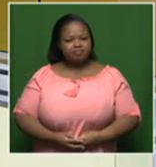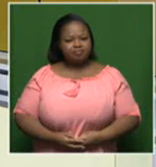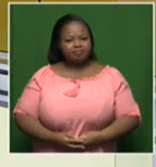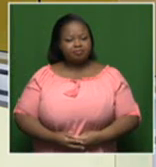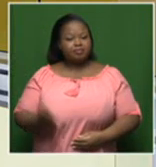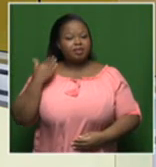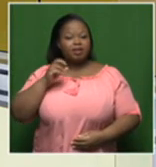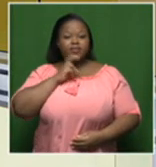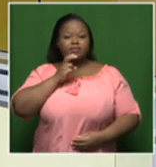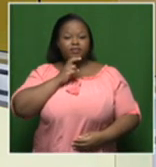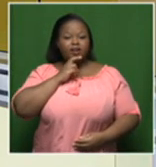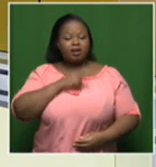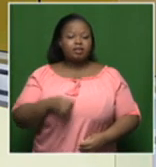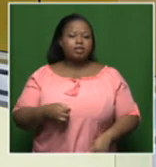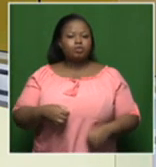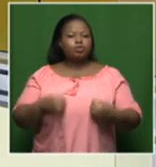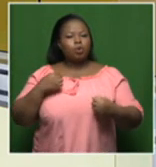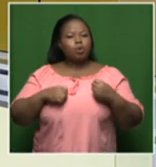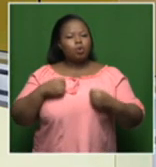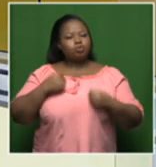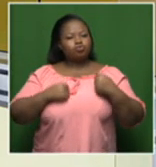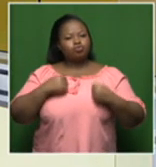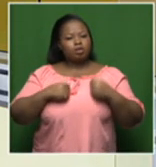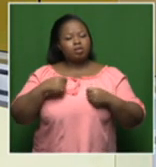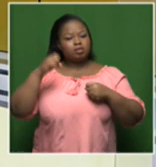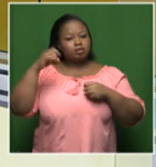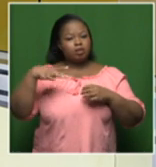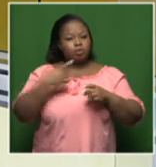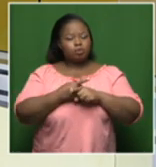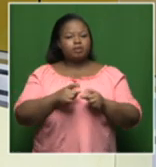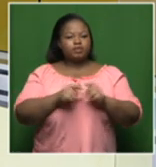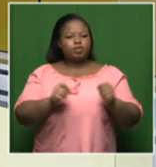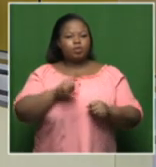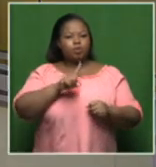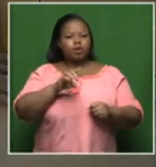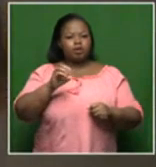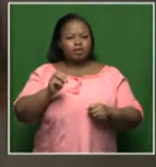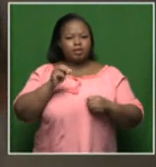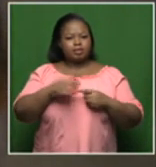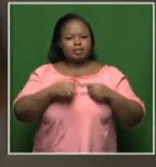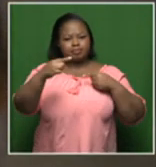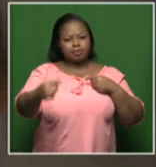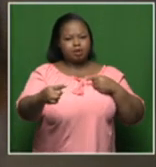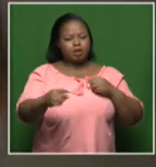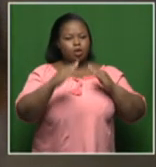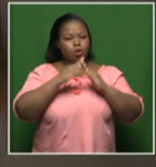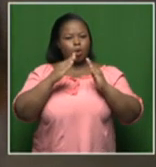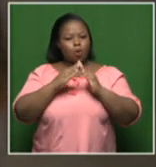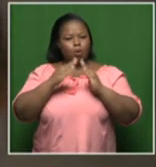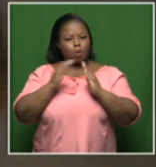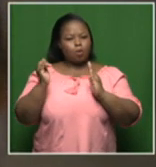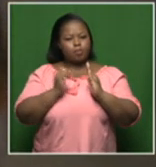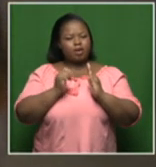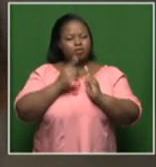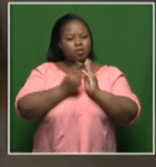Last Friday, ultra trail running star Ryan Sands completed a 100-mile race at his home. Sands, who won the